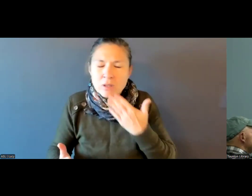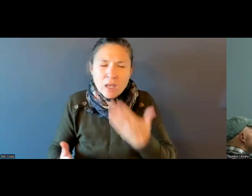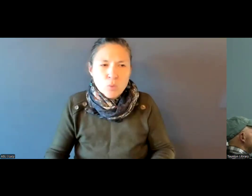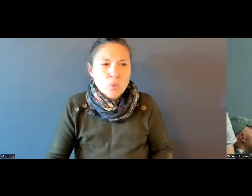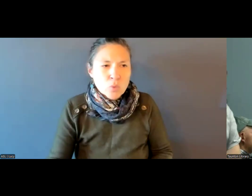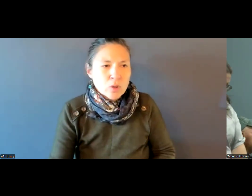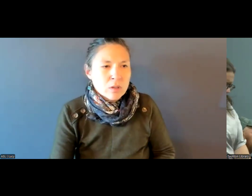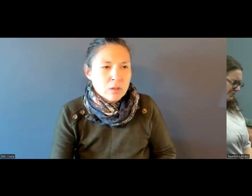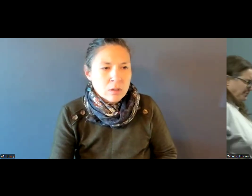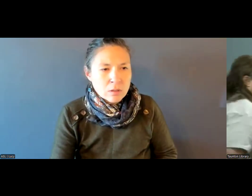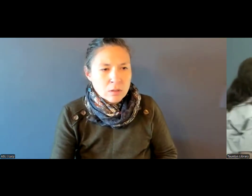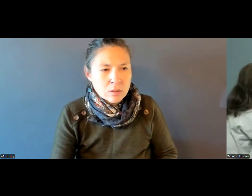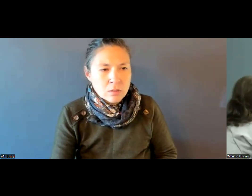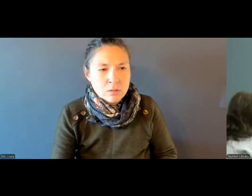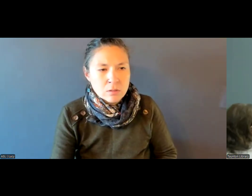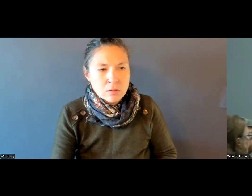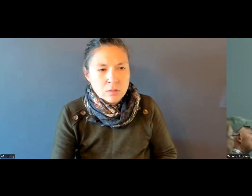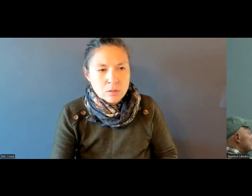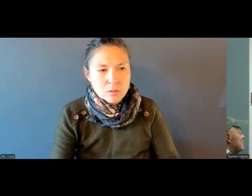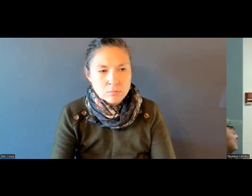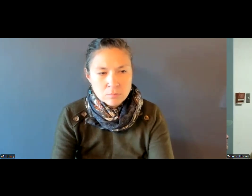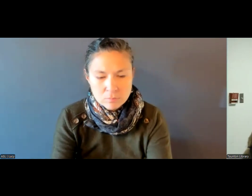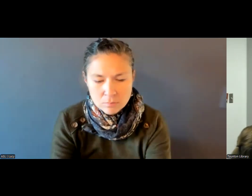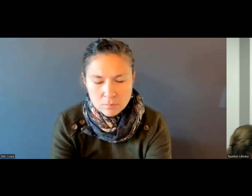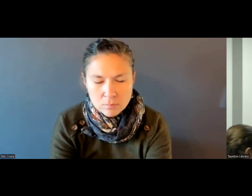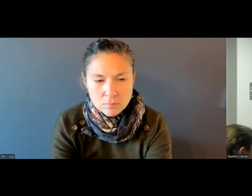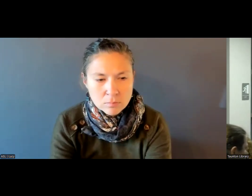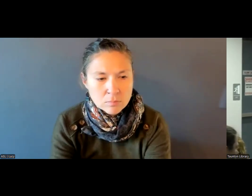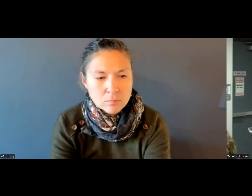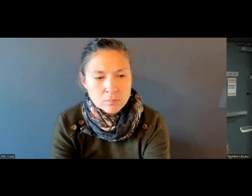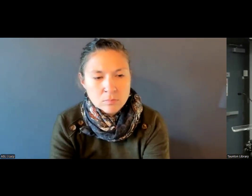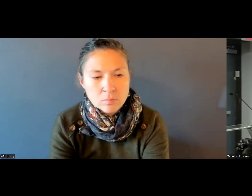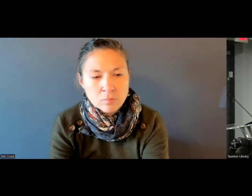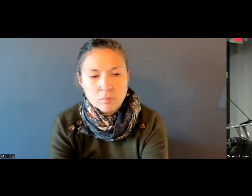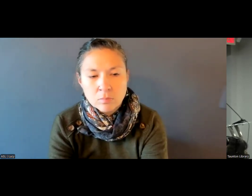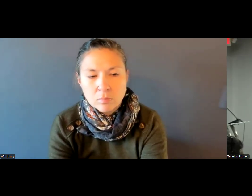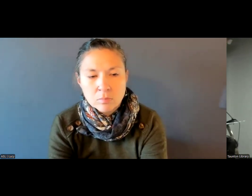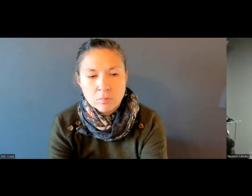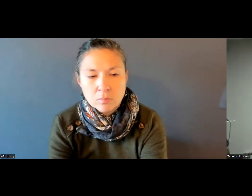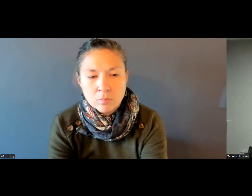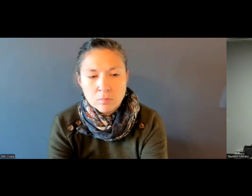Kessel, do we have folks online? Yes, there is. Let me double.